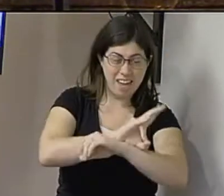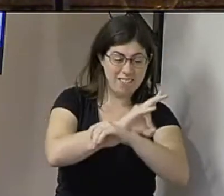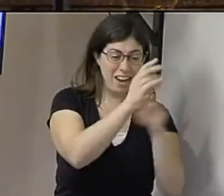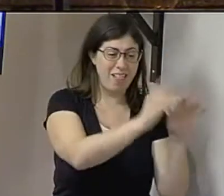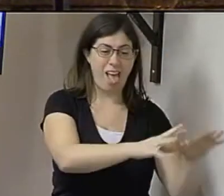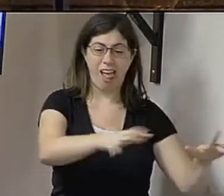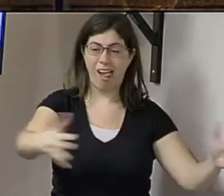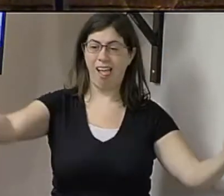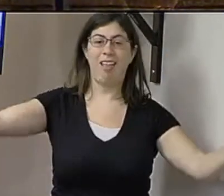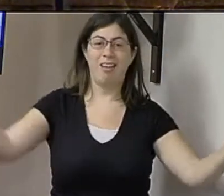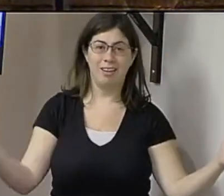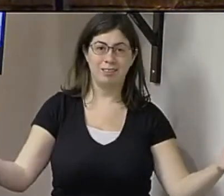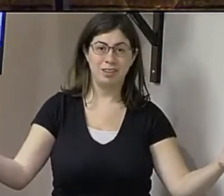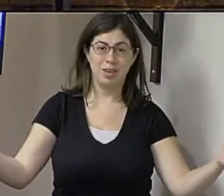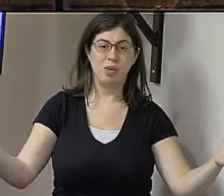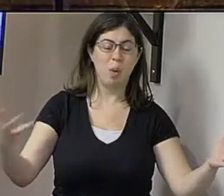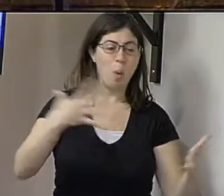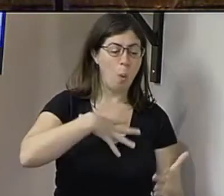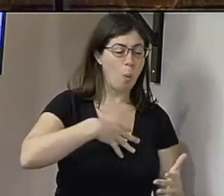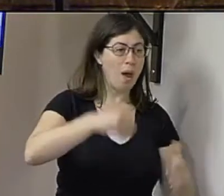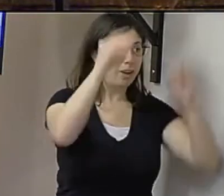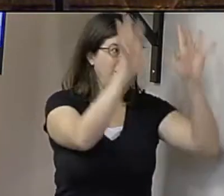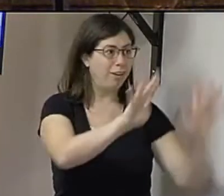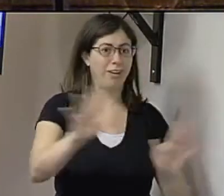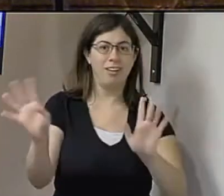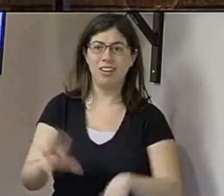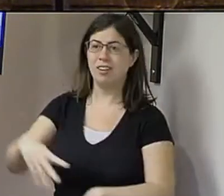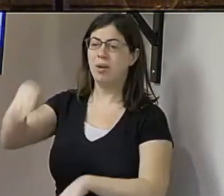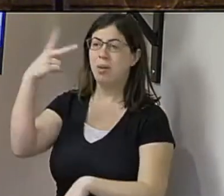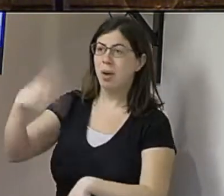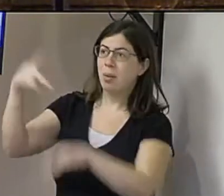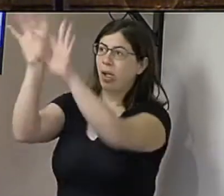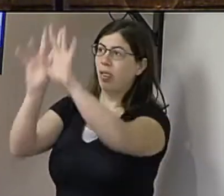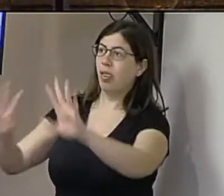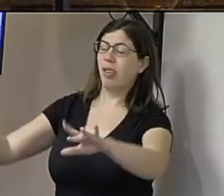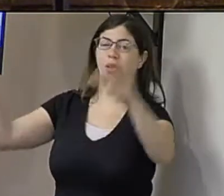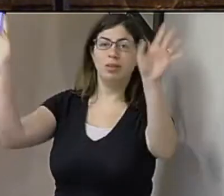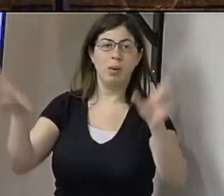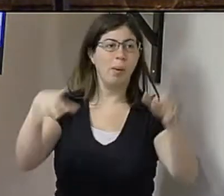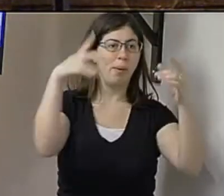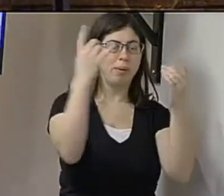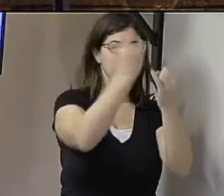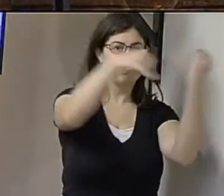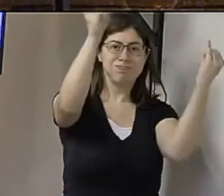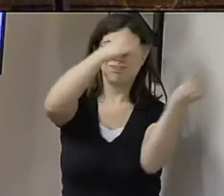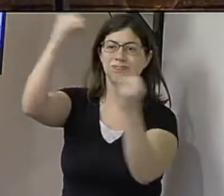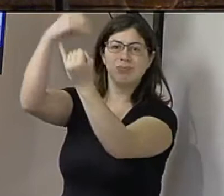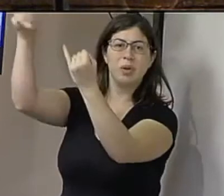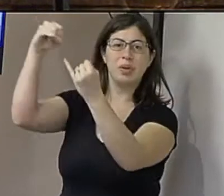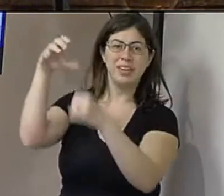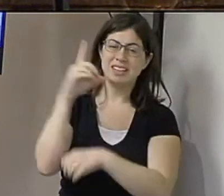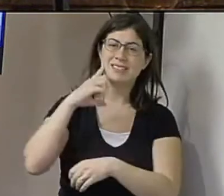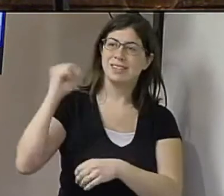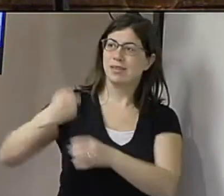of the garden of the king's palace. There were white cotton curtains and violet hangings fastened with cords of fine linen and purple to silver rods and